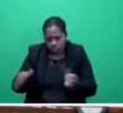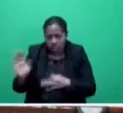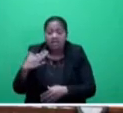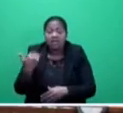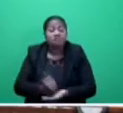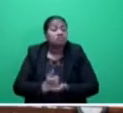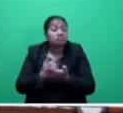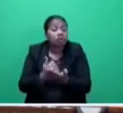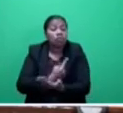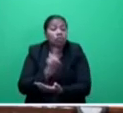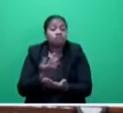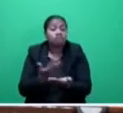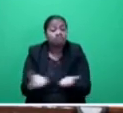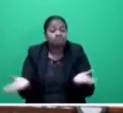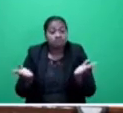seconder?